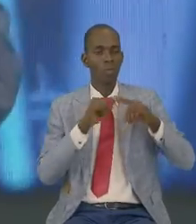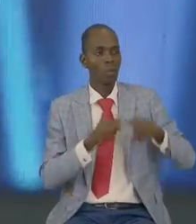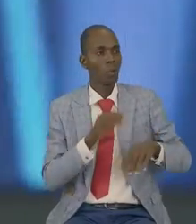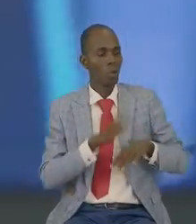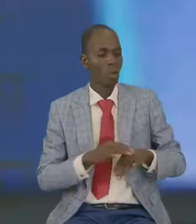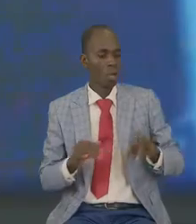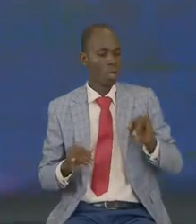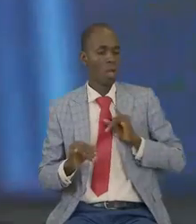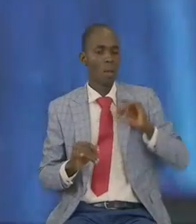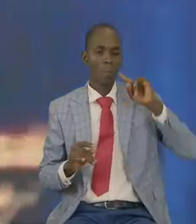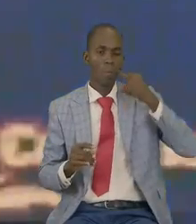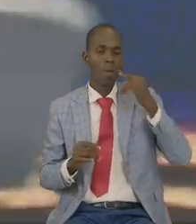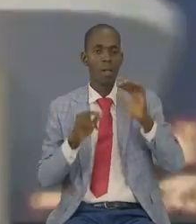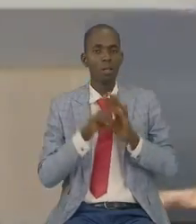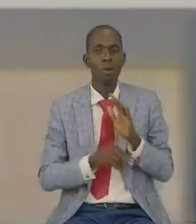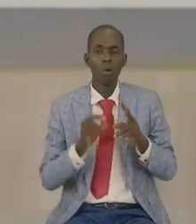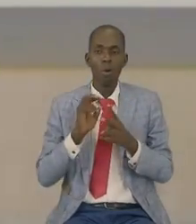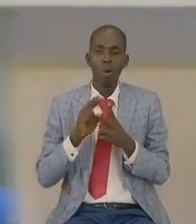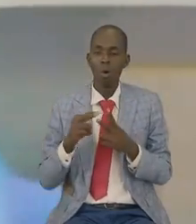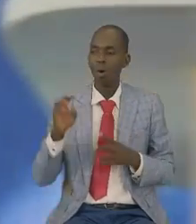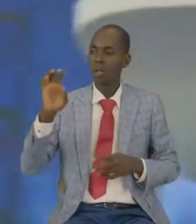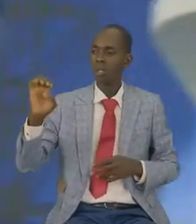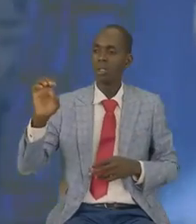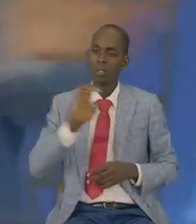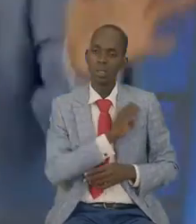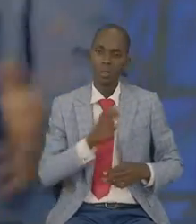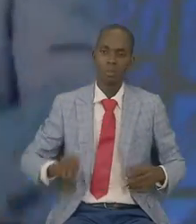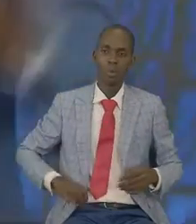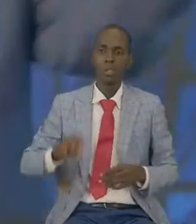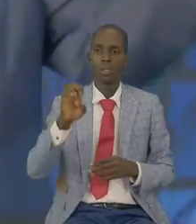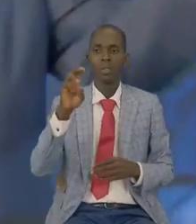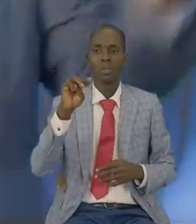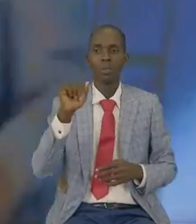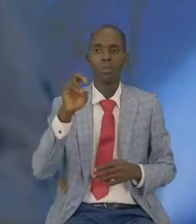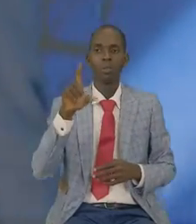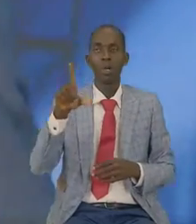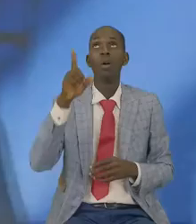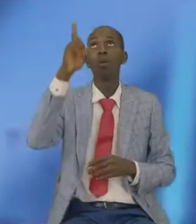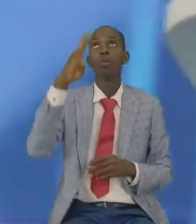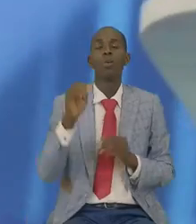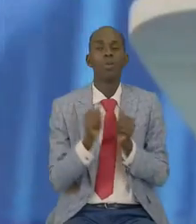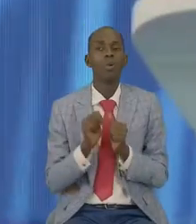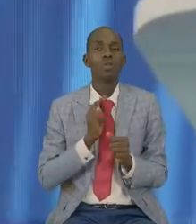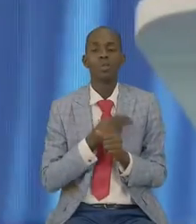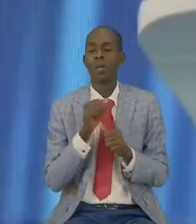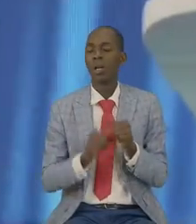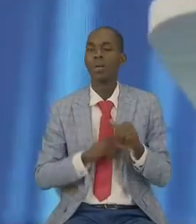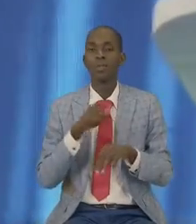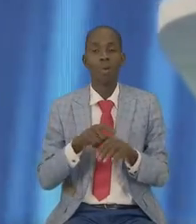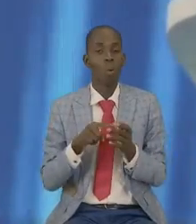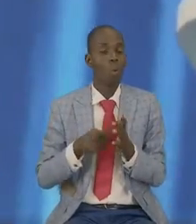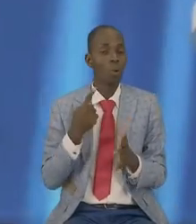bitterness, or you live with Emmanuel, God with us, anytime, once the E is